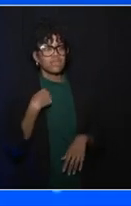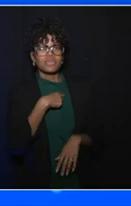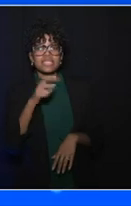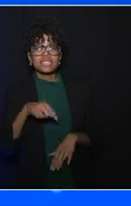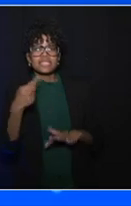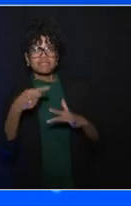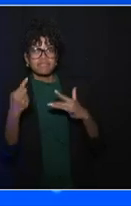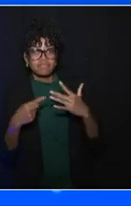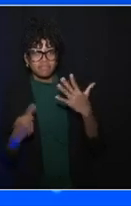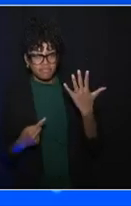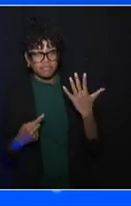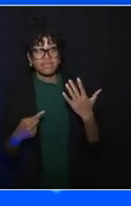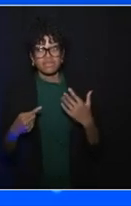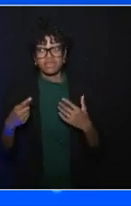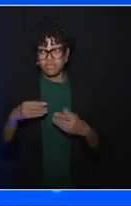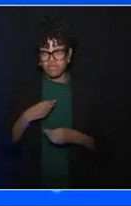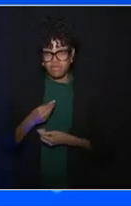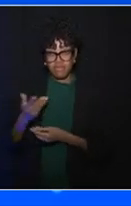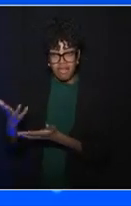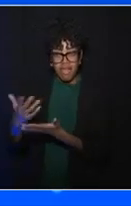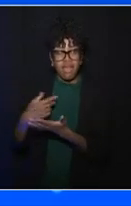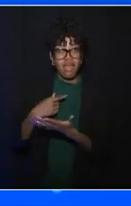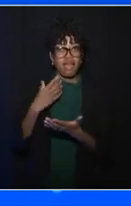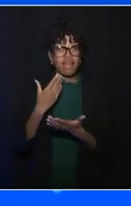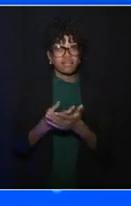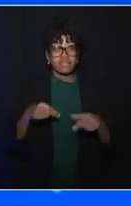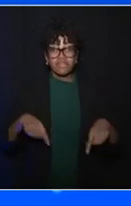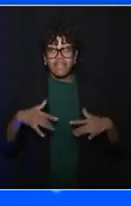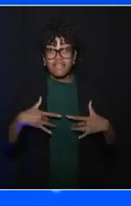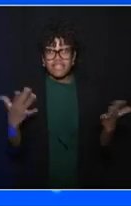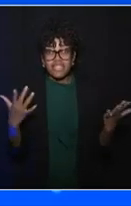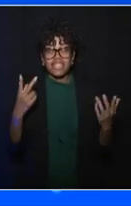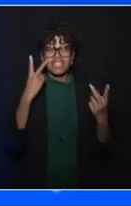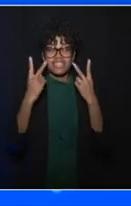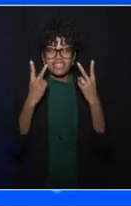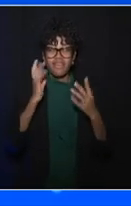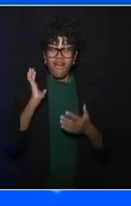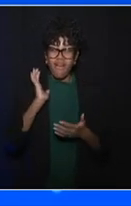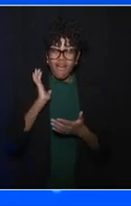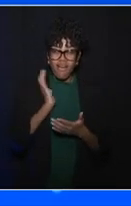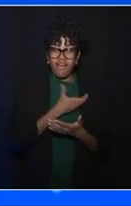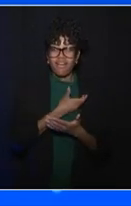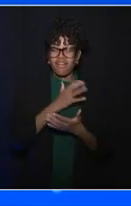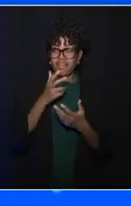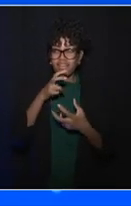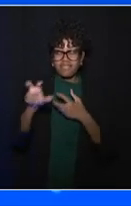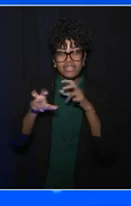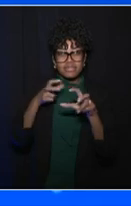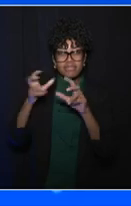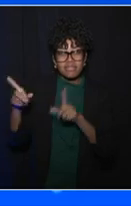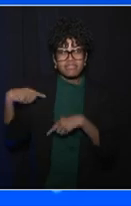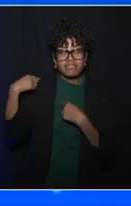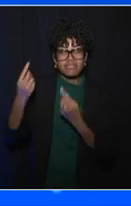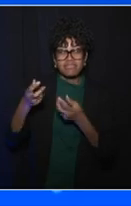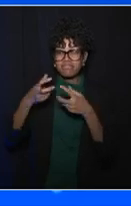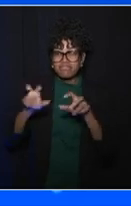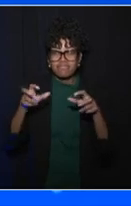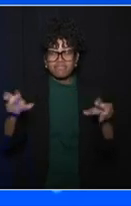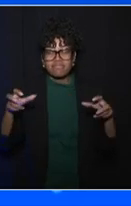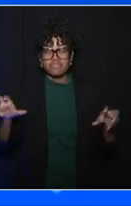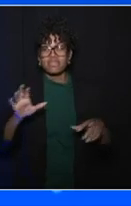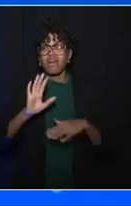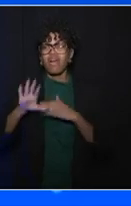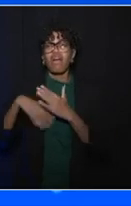this, we can see all of the investments that we've made, all of the questions that we've